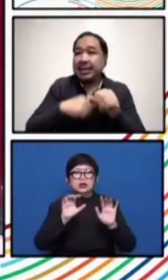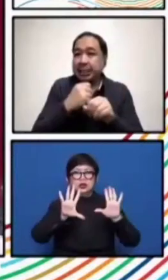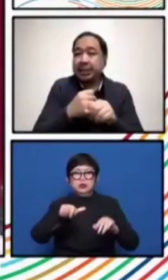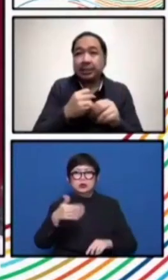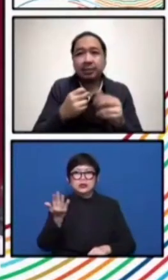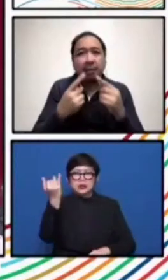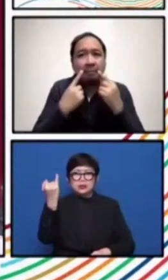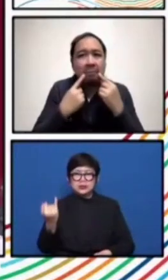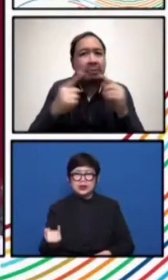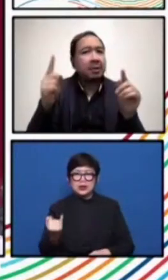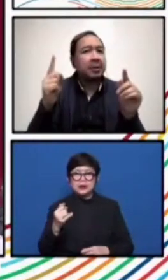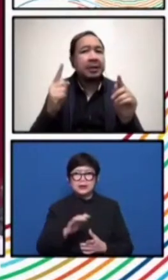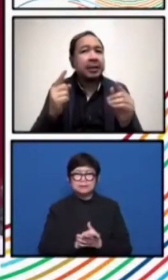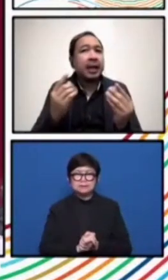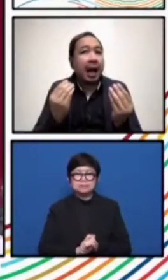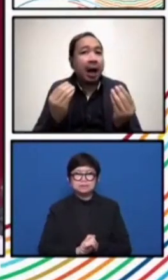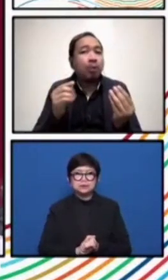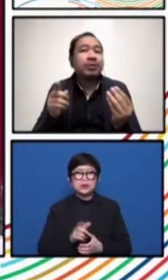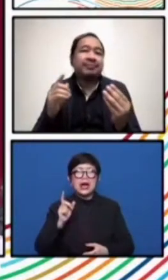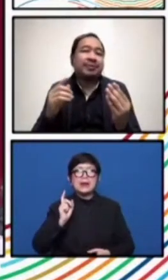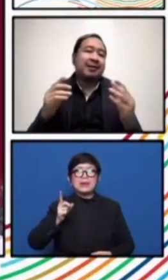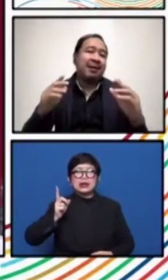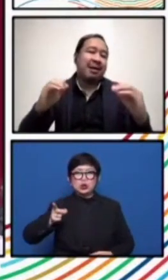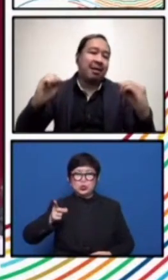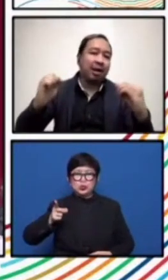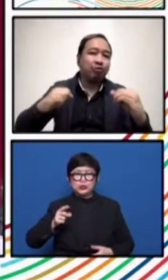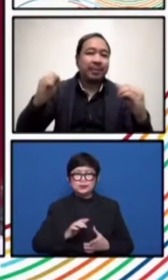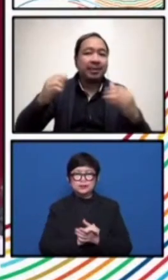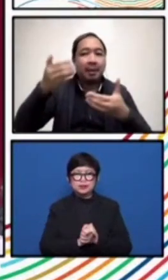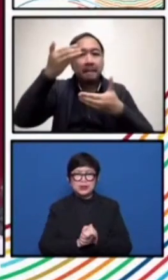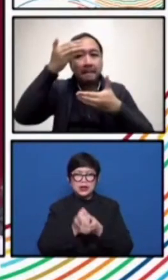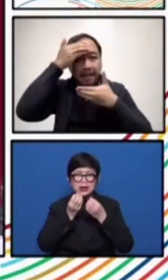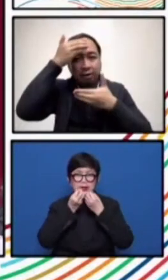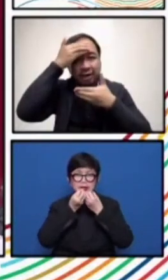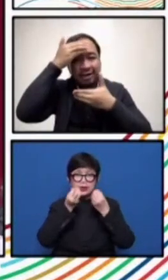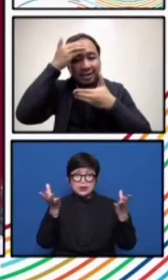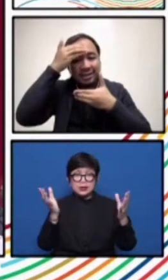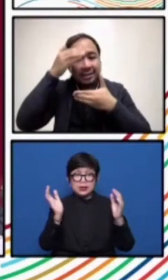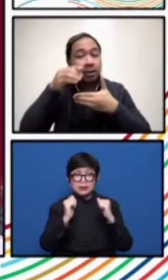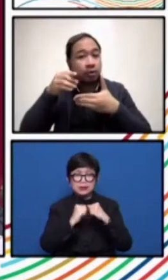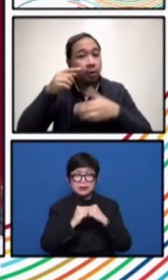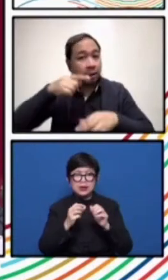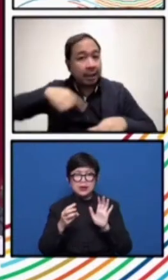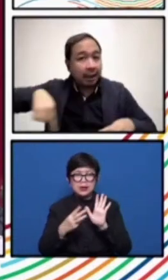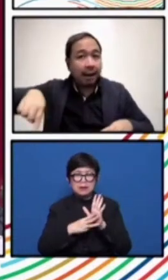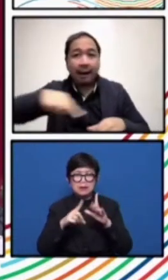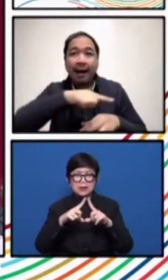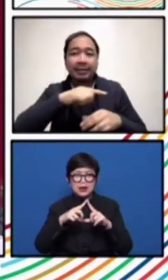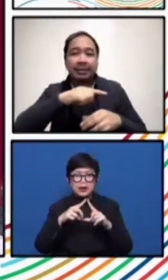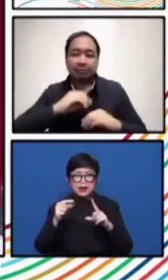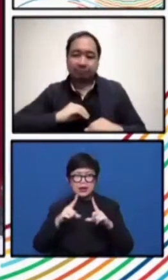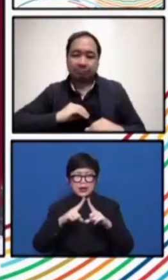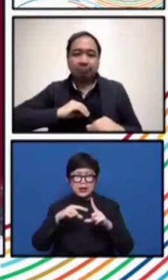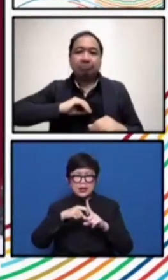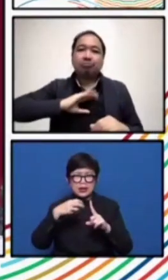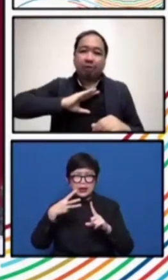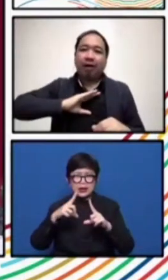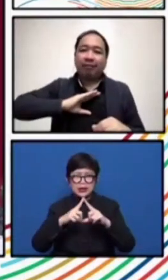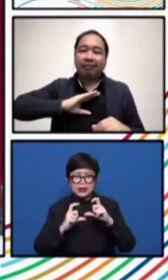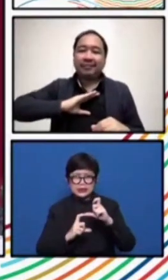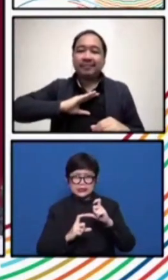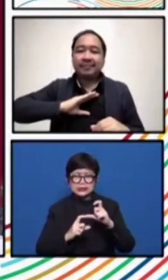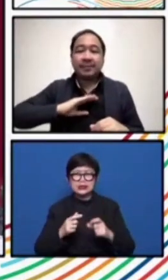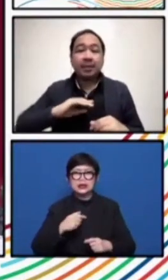of the Marrakesh treaty and this is something that we all can be proud of and